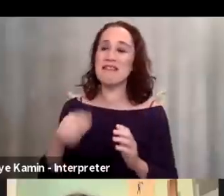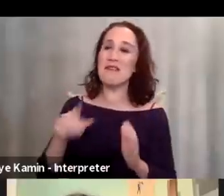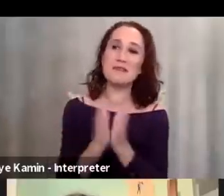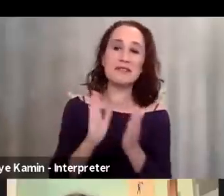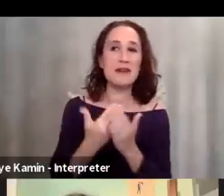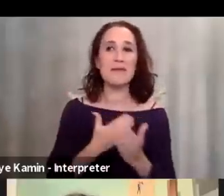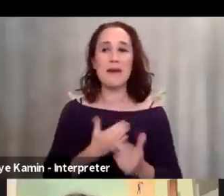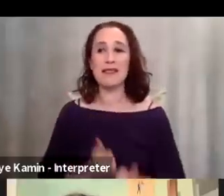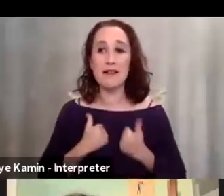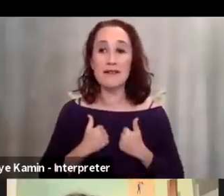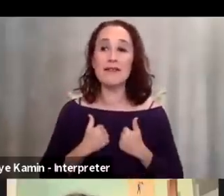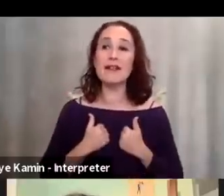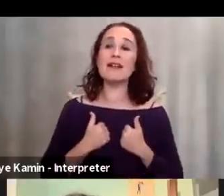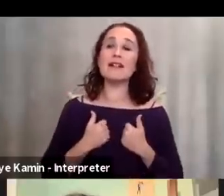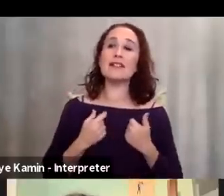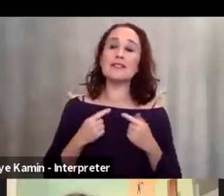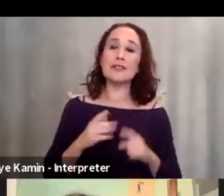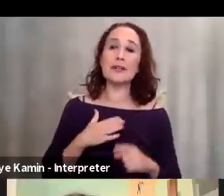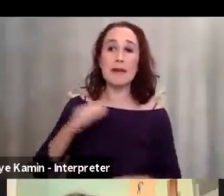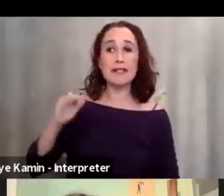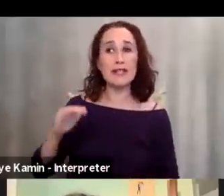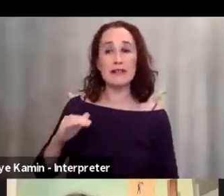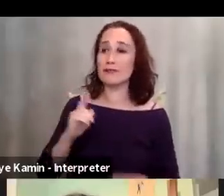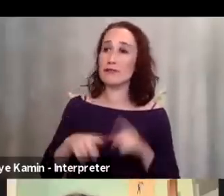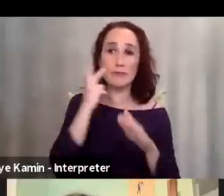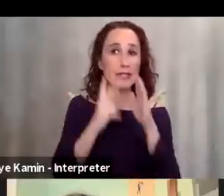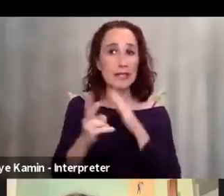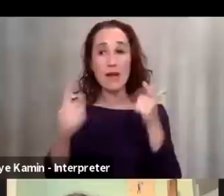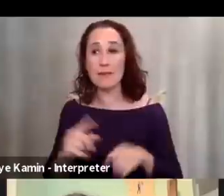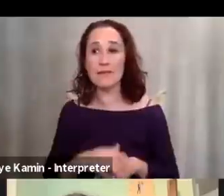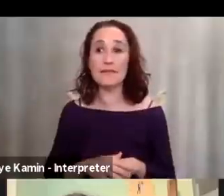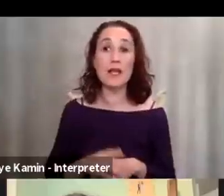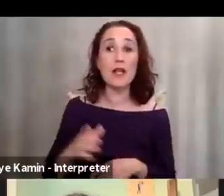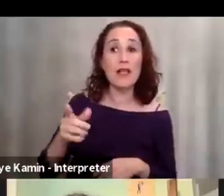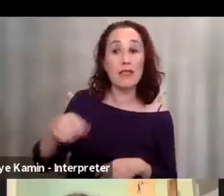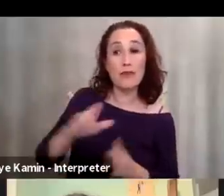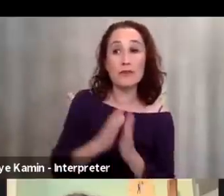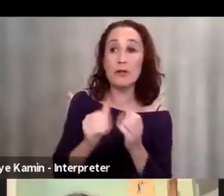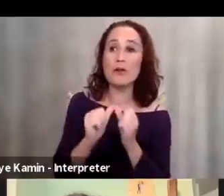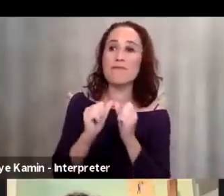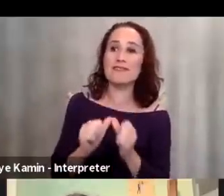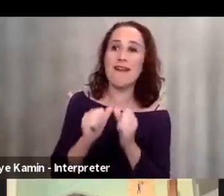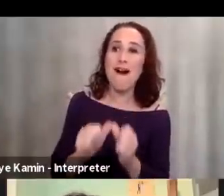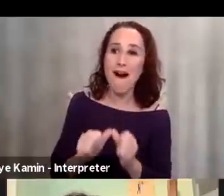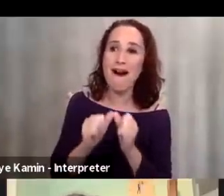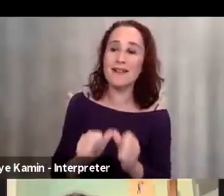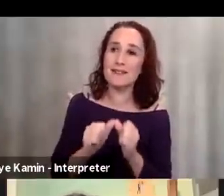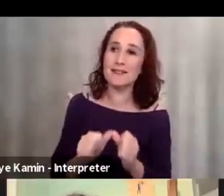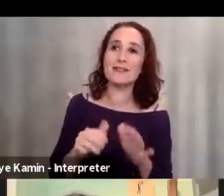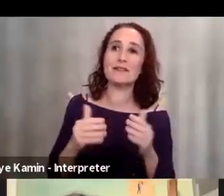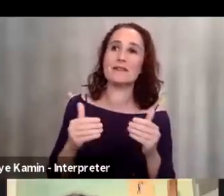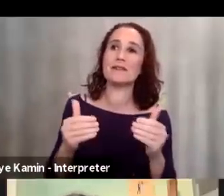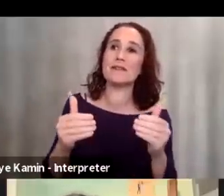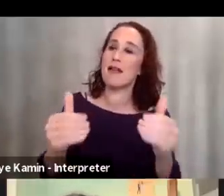time when my childhood had become very unpredictable. And they were this constant, steadying thing. I was